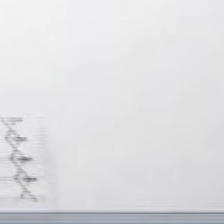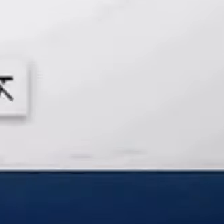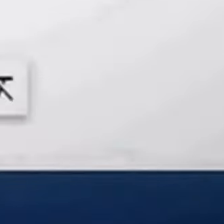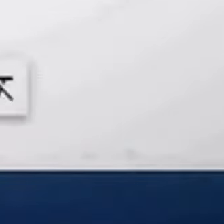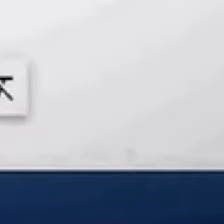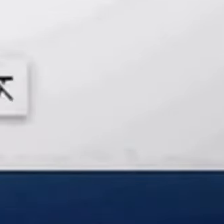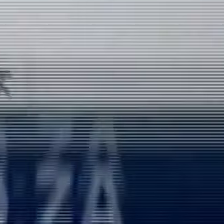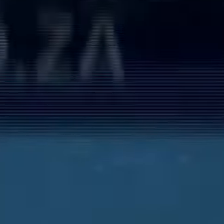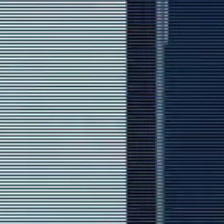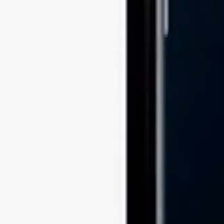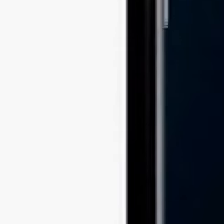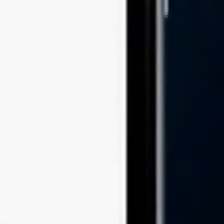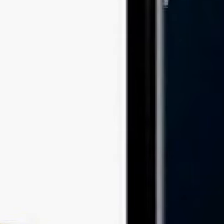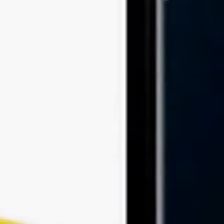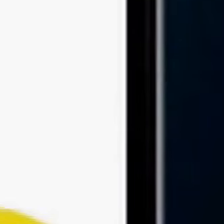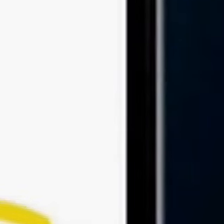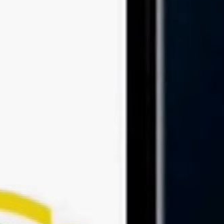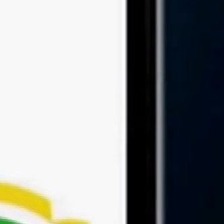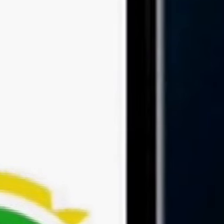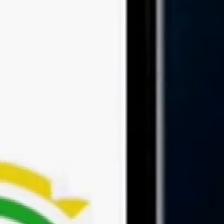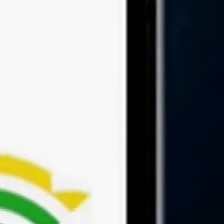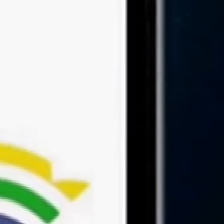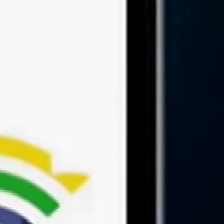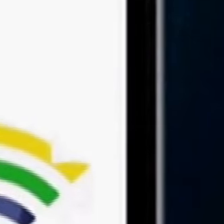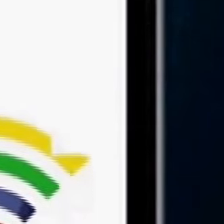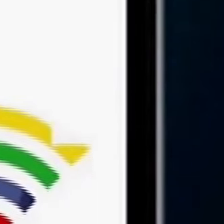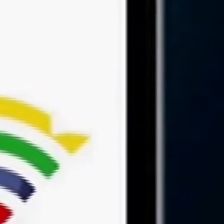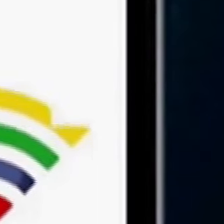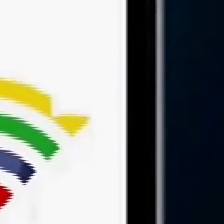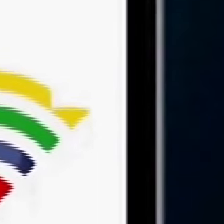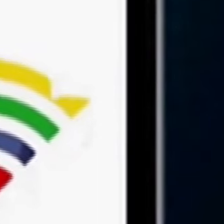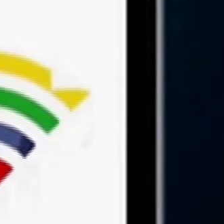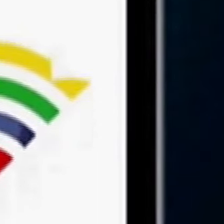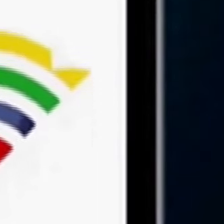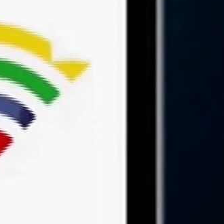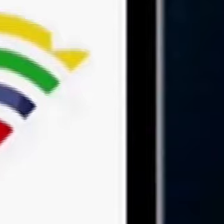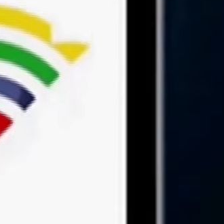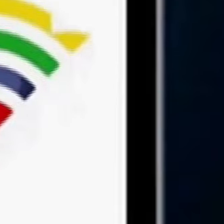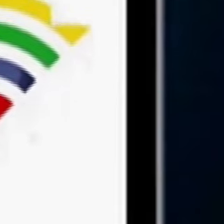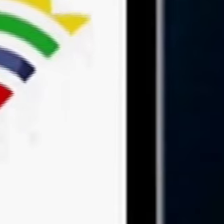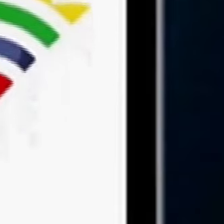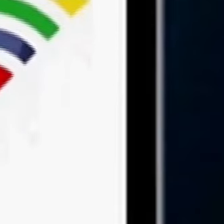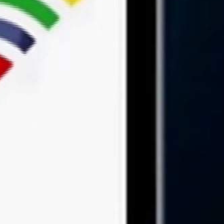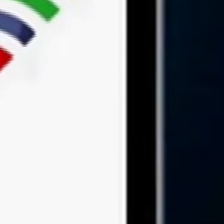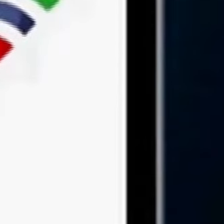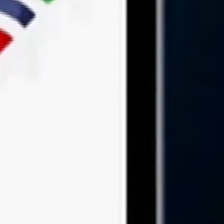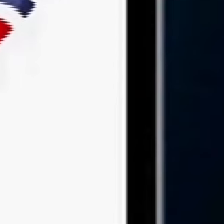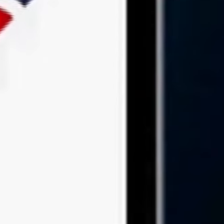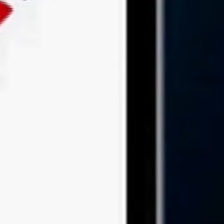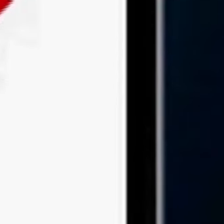news@sabc.co.za. SABC News lentšu la gago le ikemetše ga re tšee lehlakore.